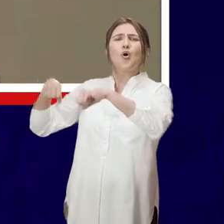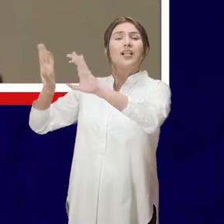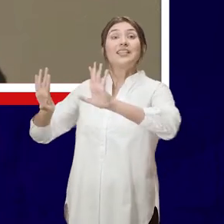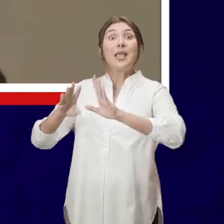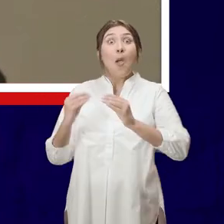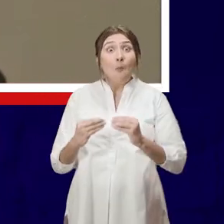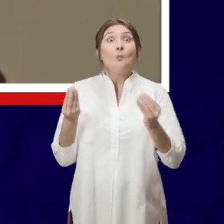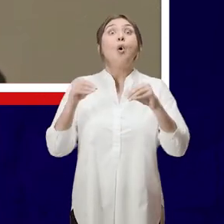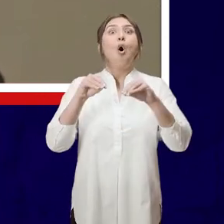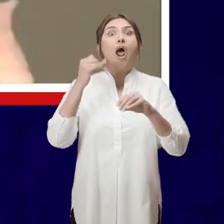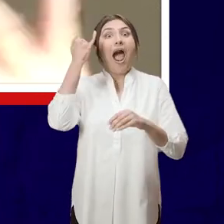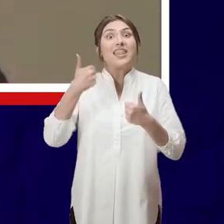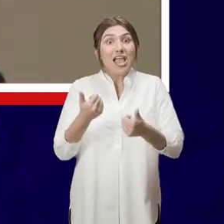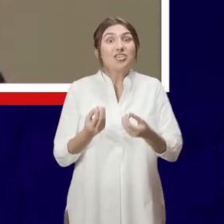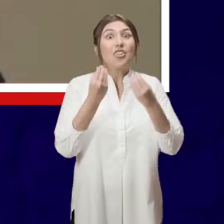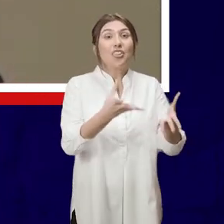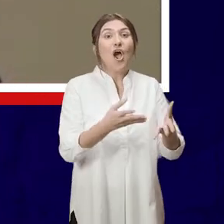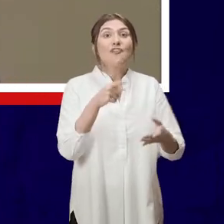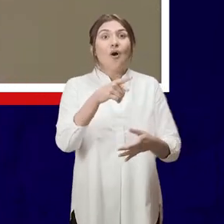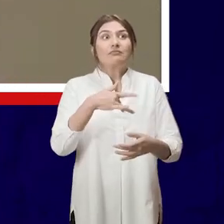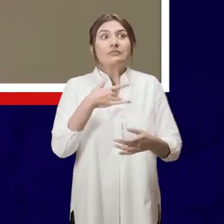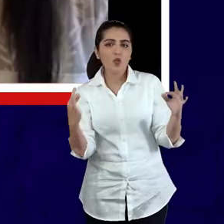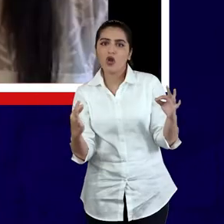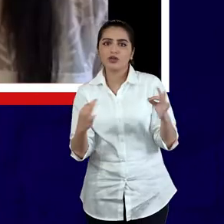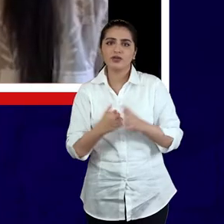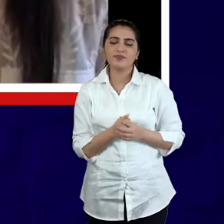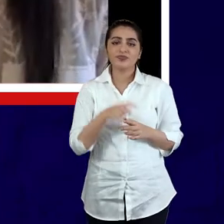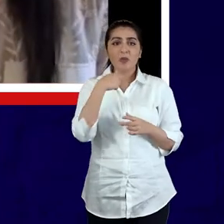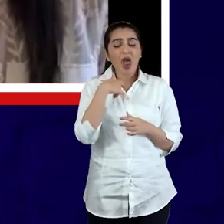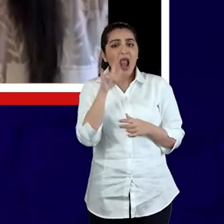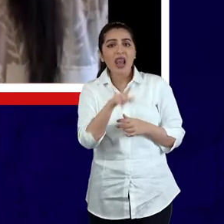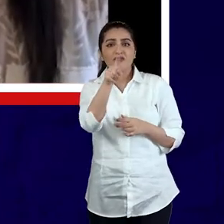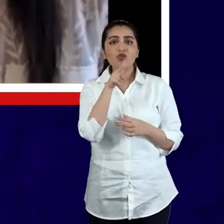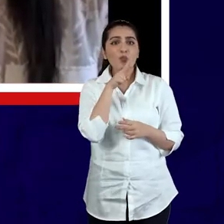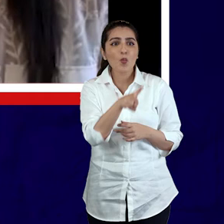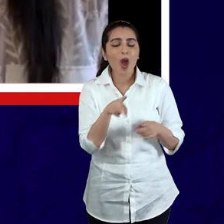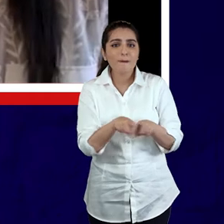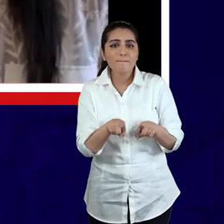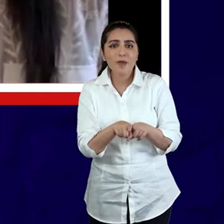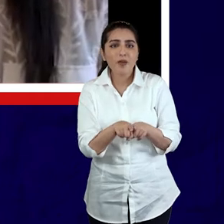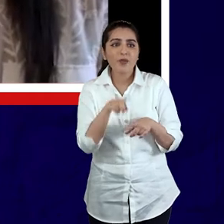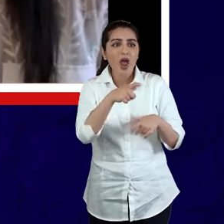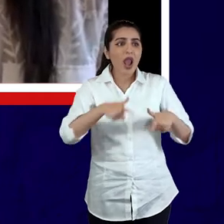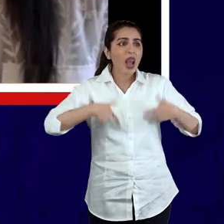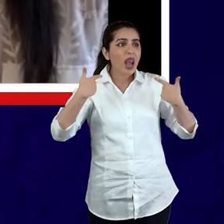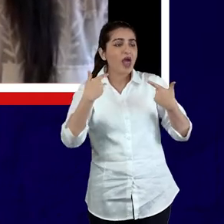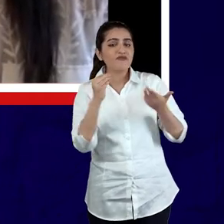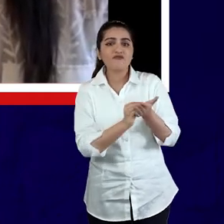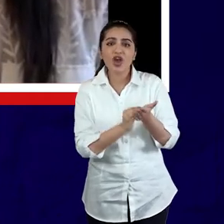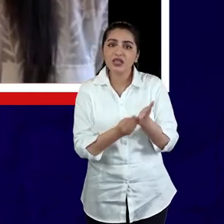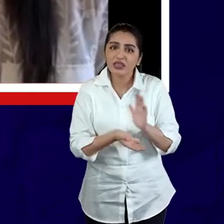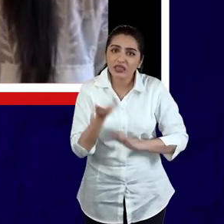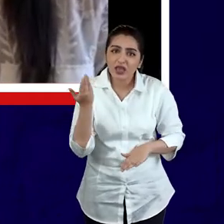something more. And that's what changes their lives completely. And I love how you just said that, because I think what that brings up is like